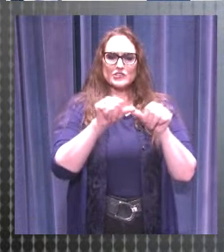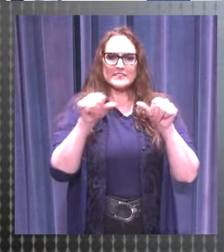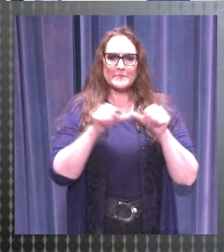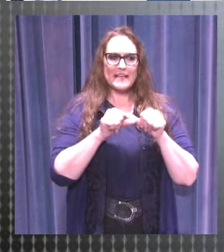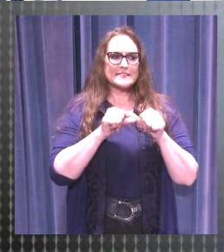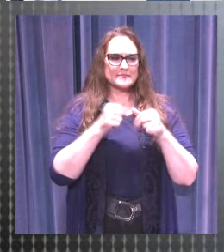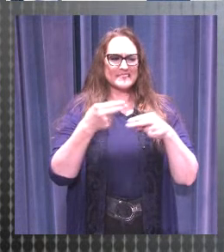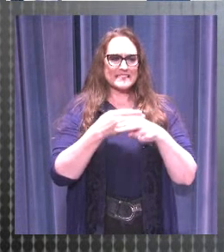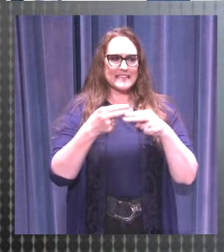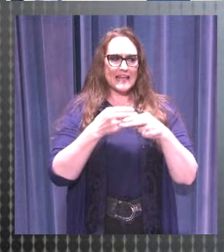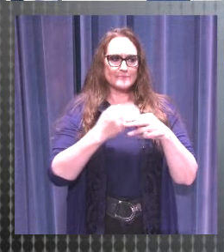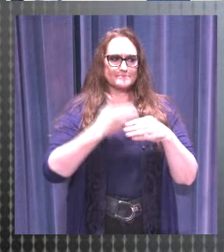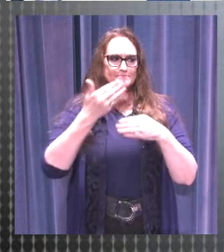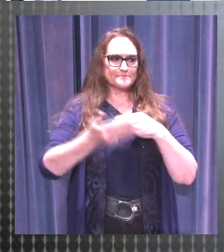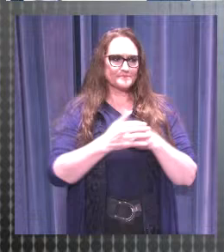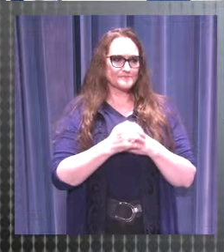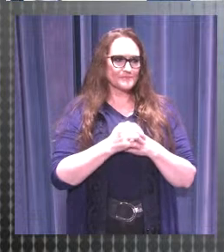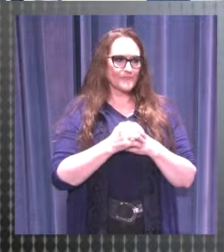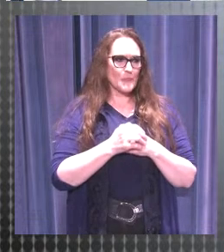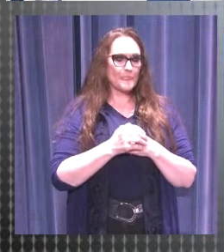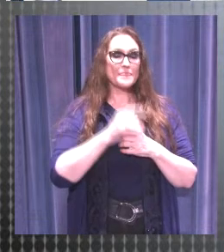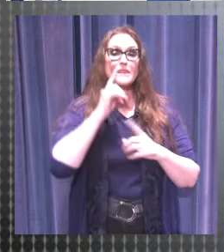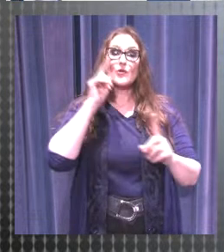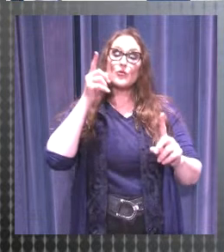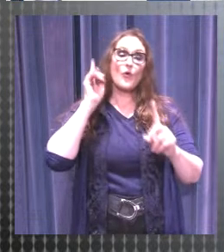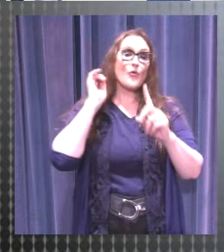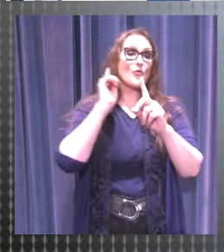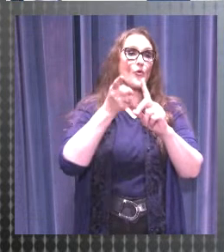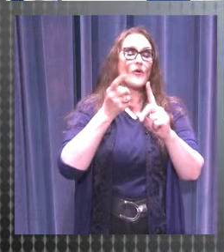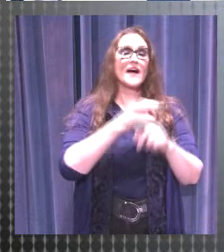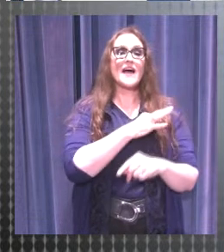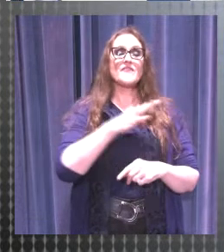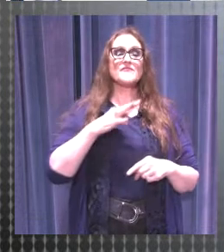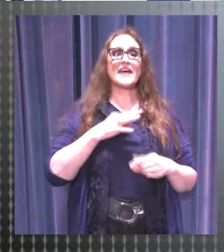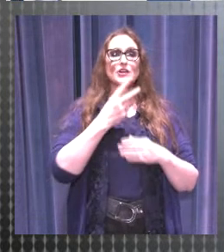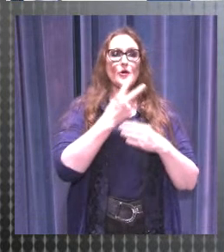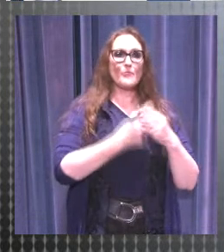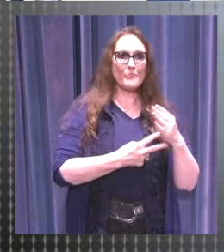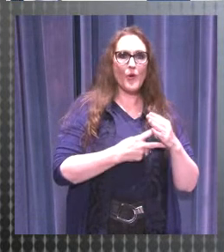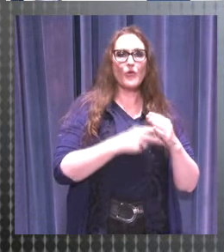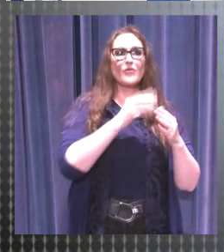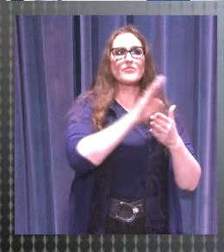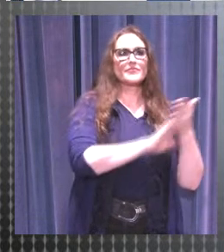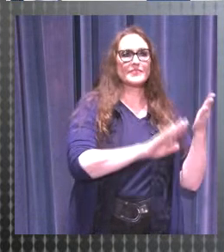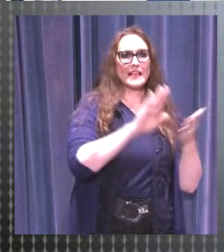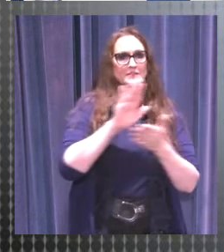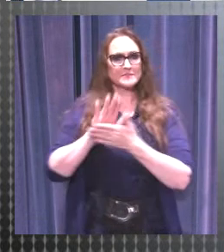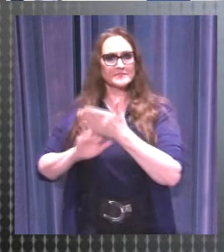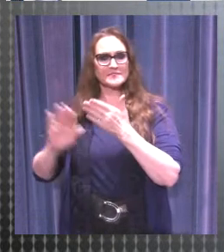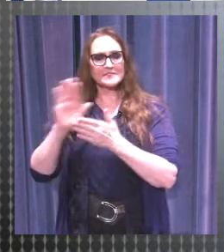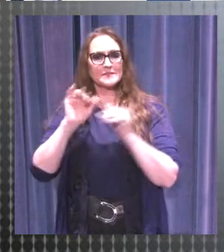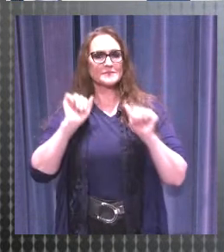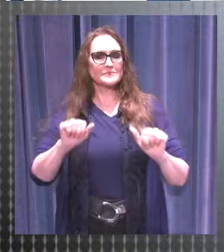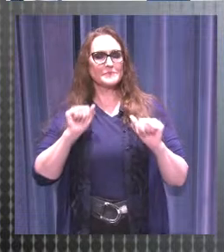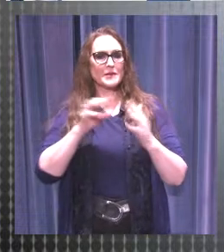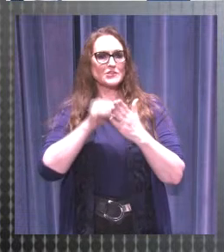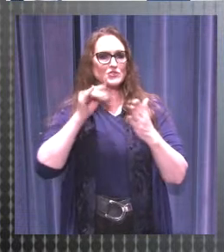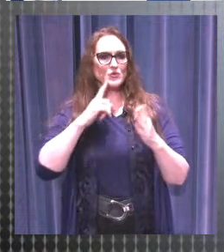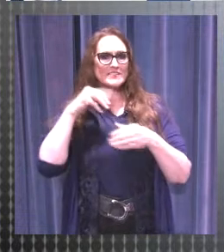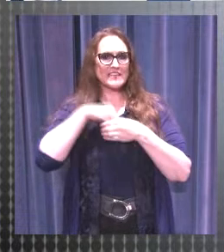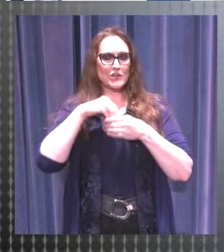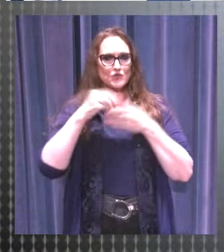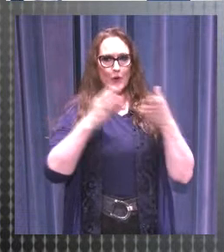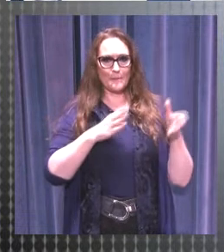slide, please. So for the goals, faculty of both institutions, prospective students, and the internal planning team